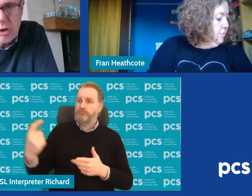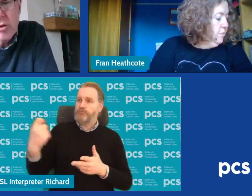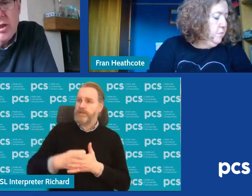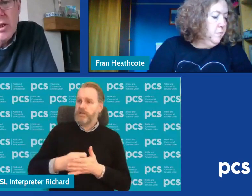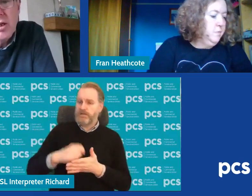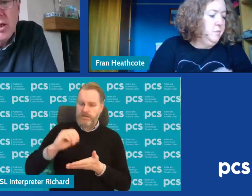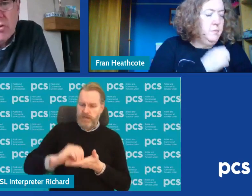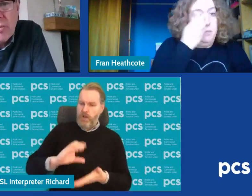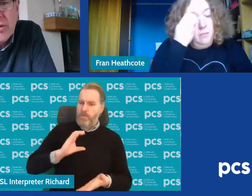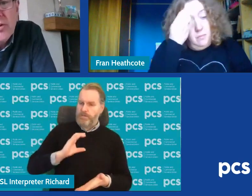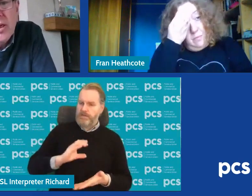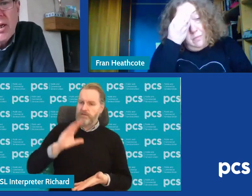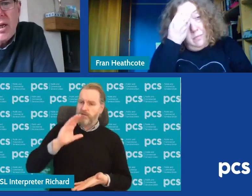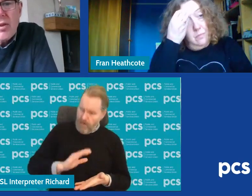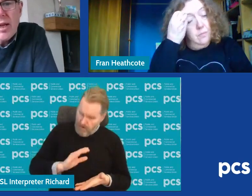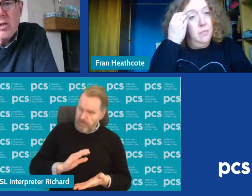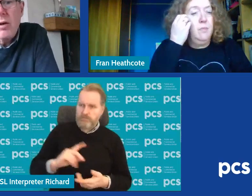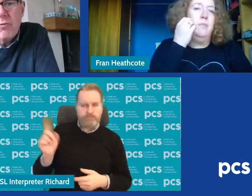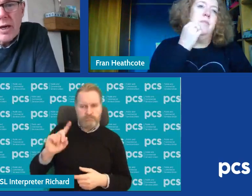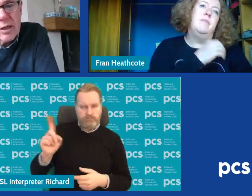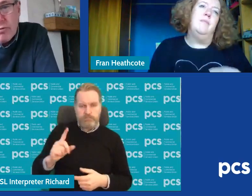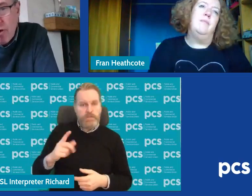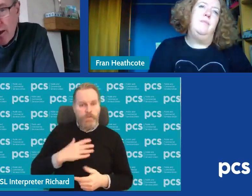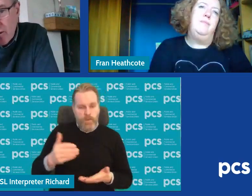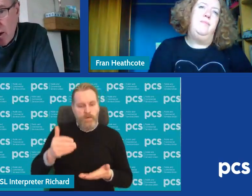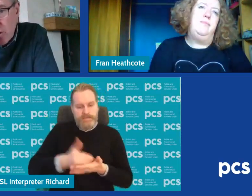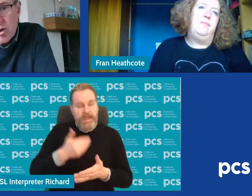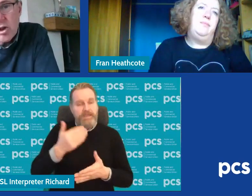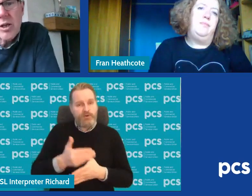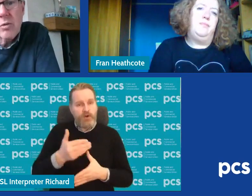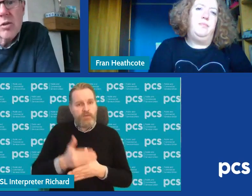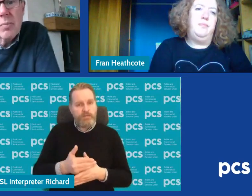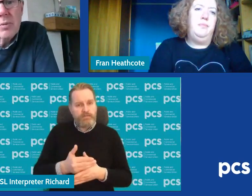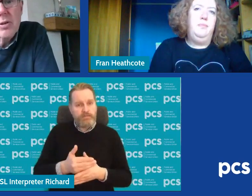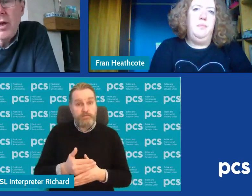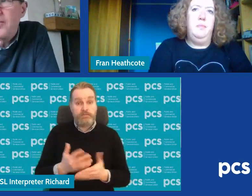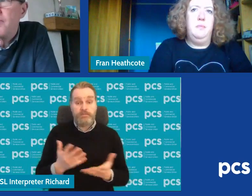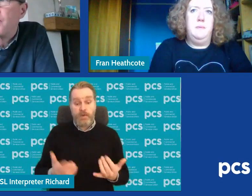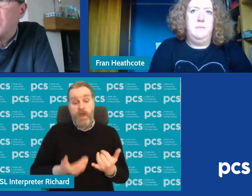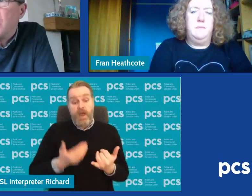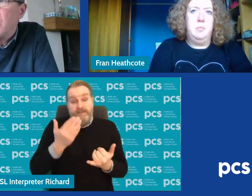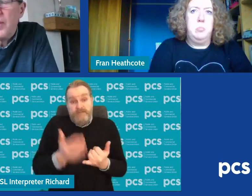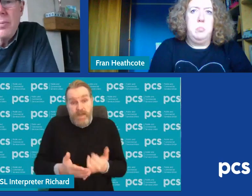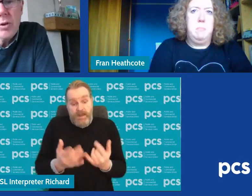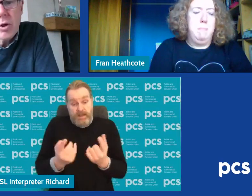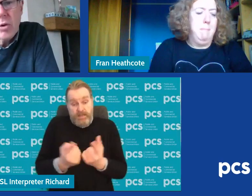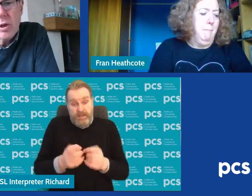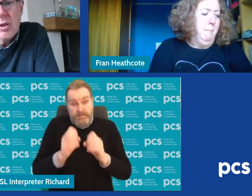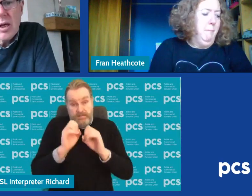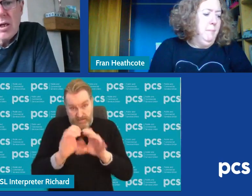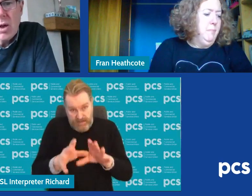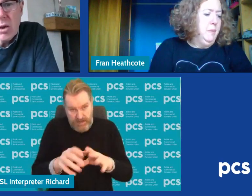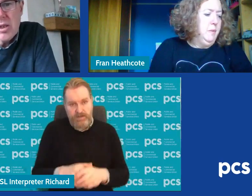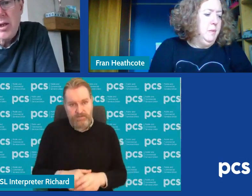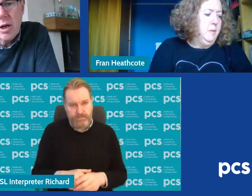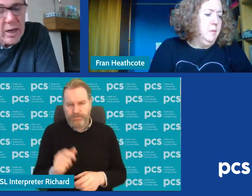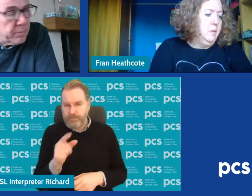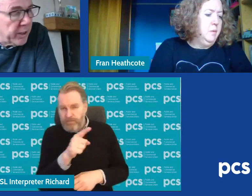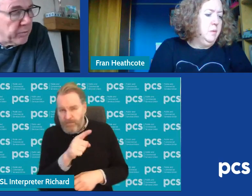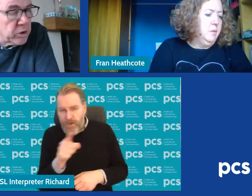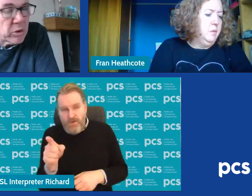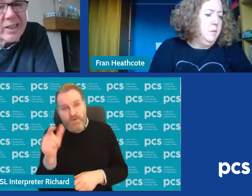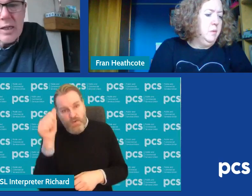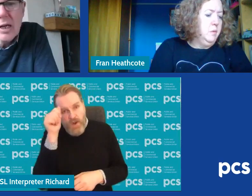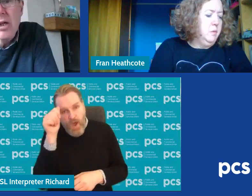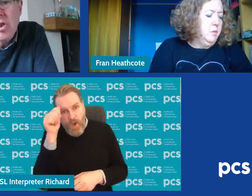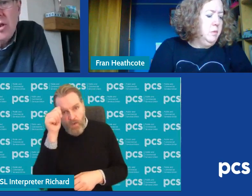job security agreement. That is why finally, Fran, I want to just announce to people tonight that people will know that alongside our